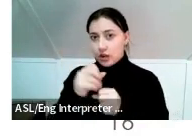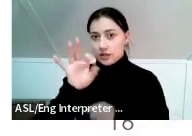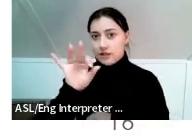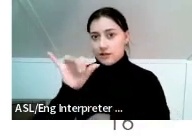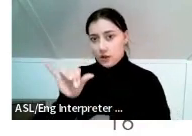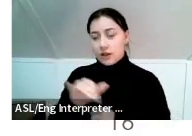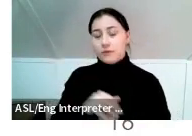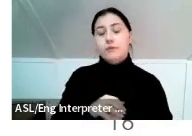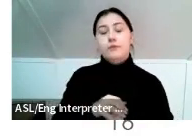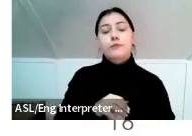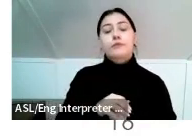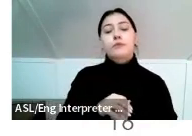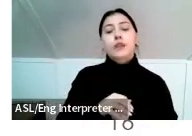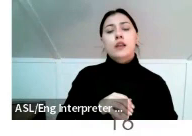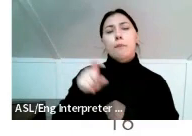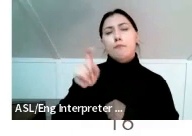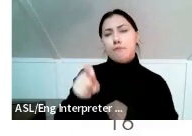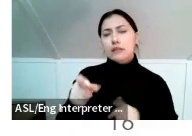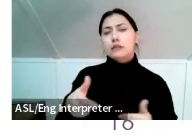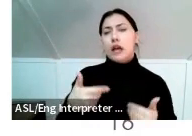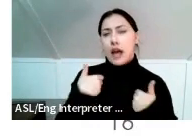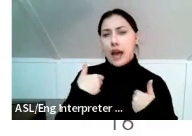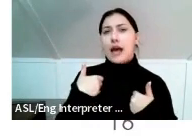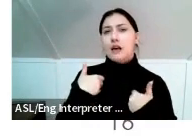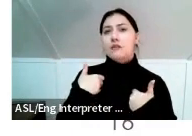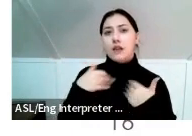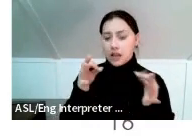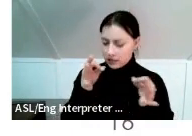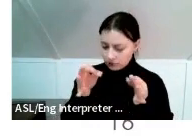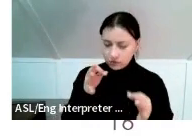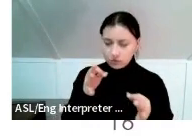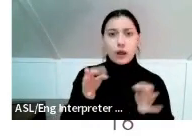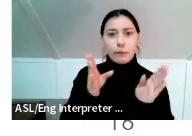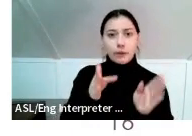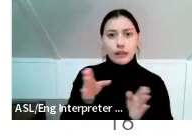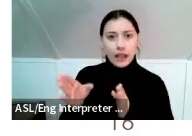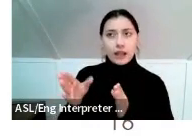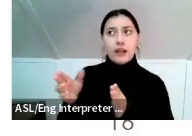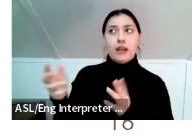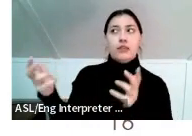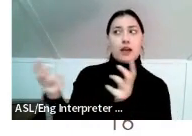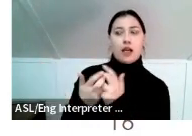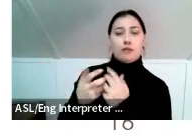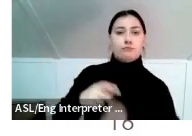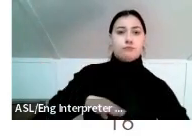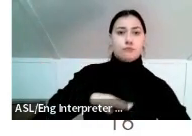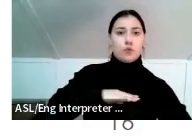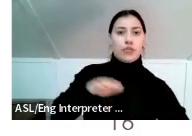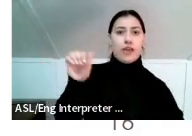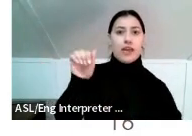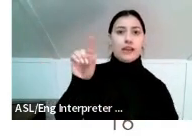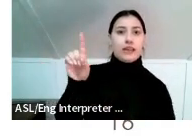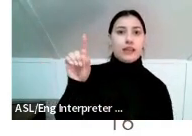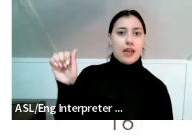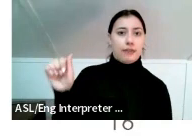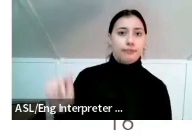access plan that illustrates compliance with or improvement towards the Americans with Disabilities Act.